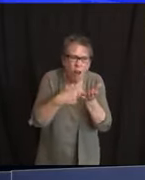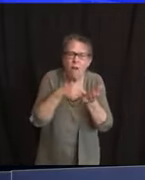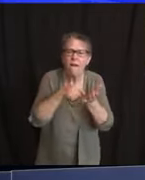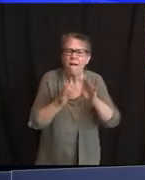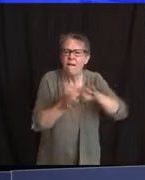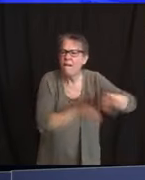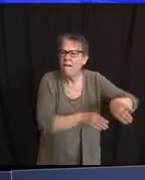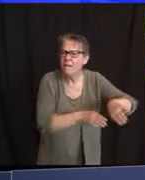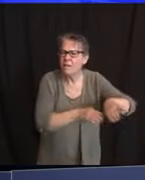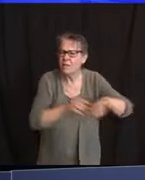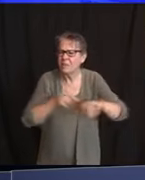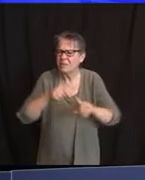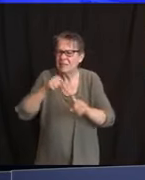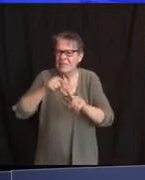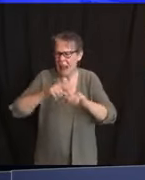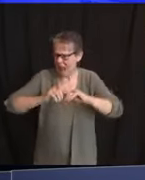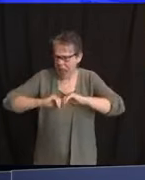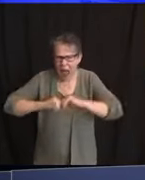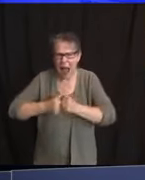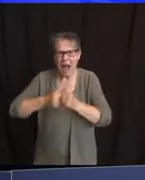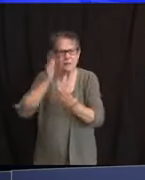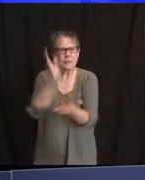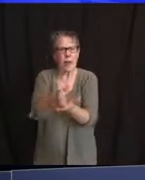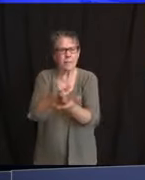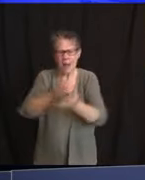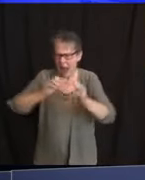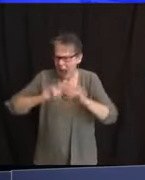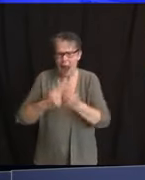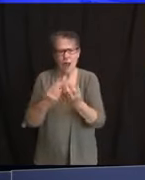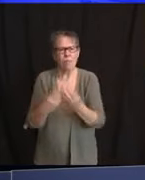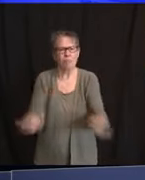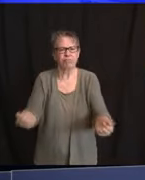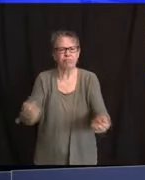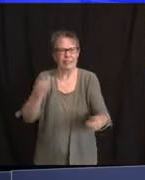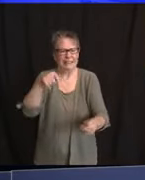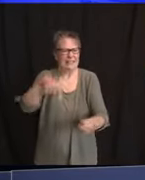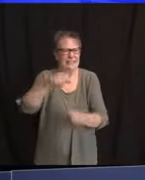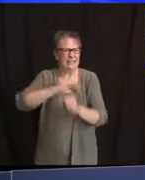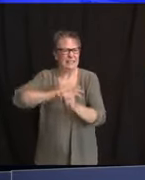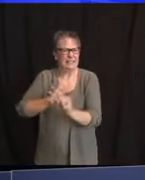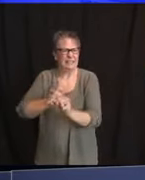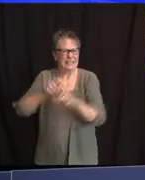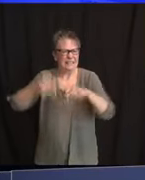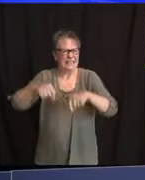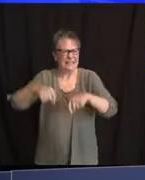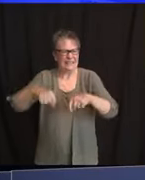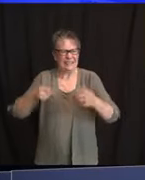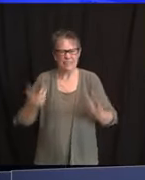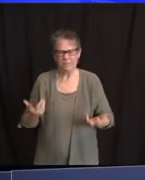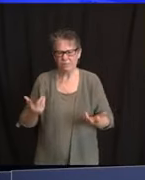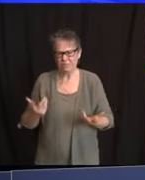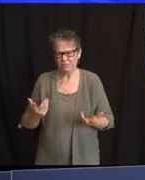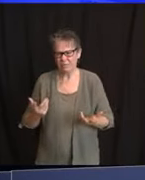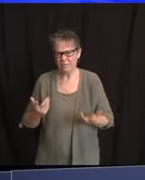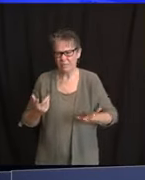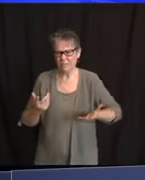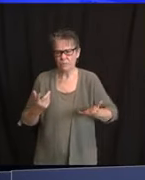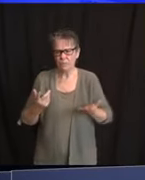point, I'd like to get tested because I'd like to go hug my grandchildren, including the new one that was just born, that I have not even met, except through